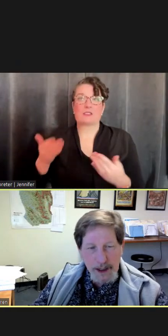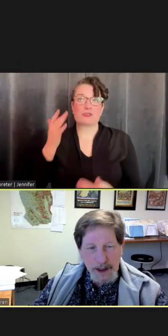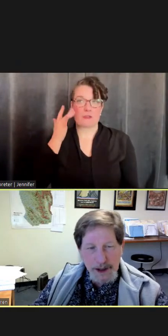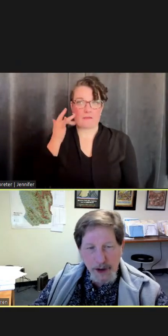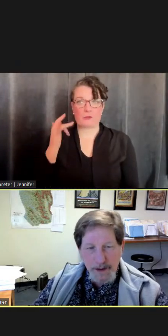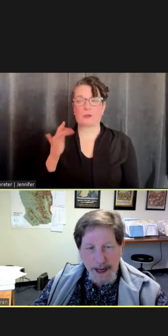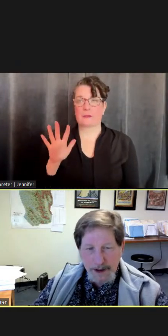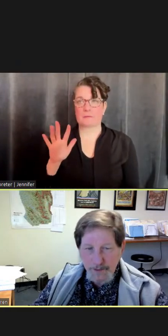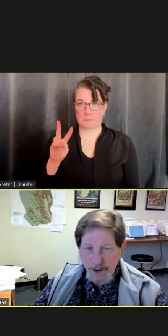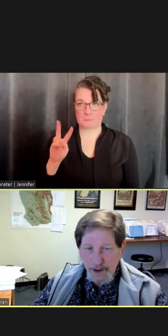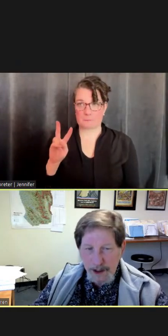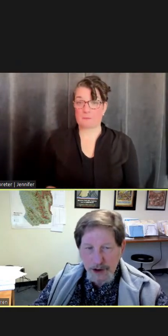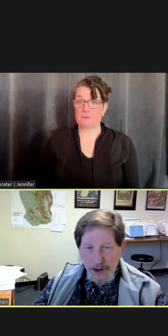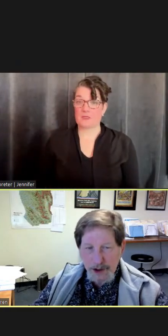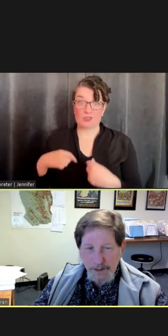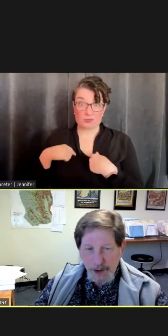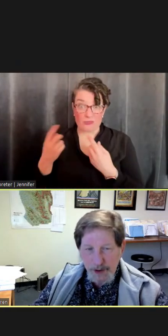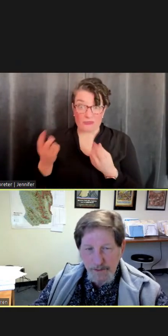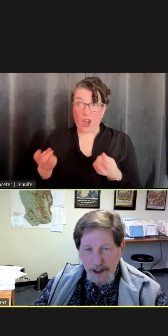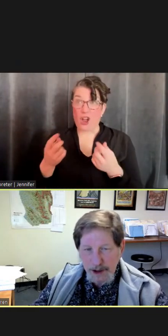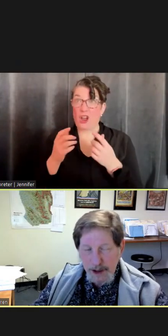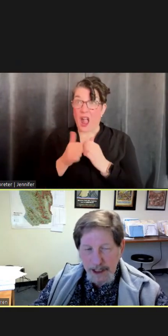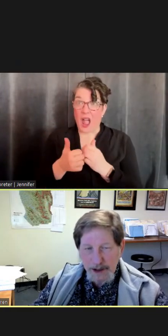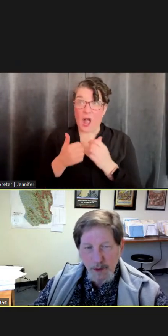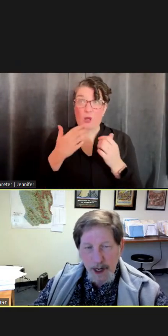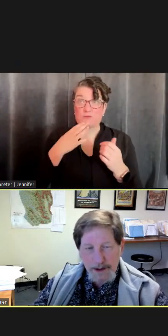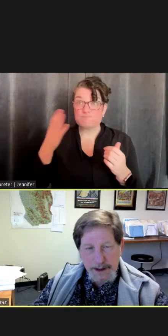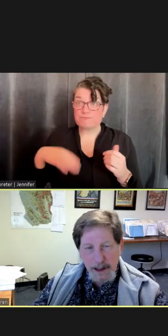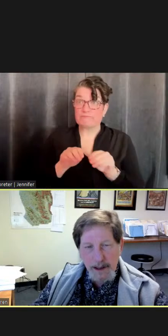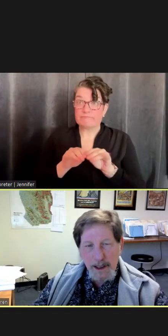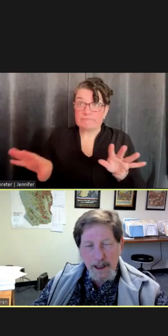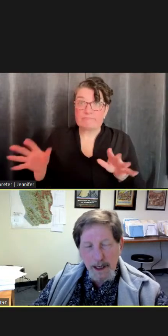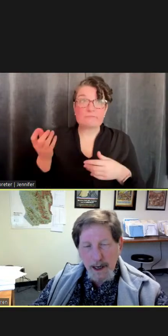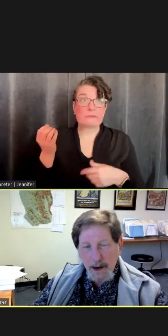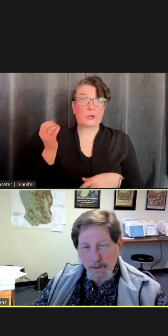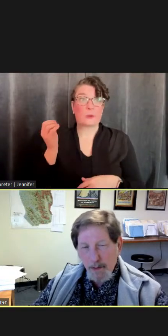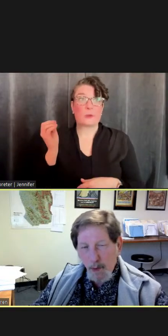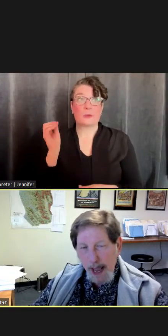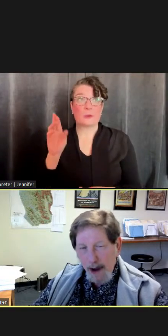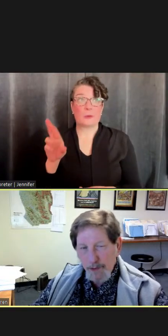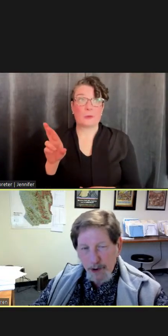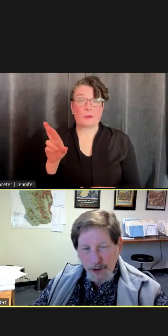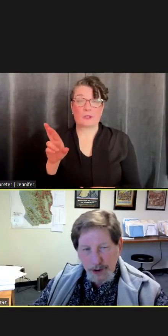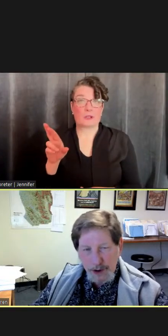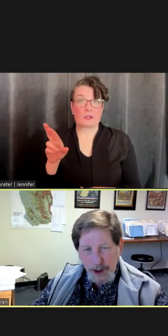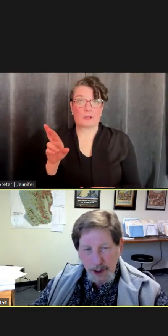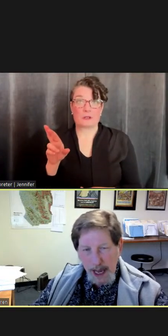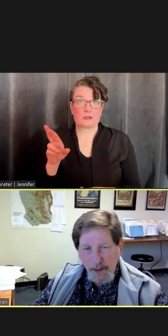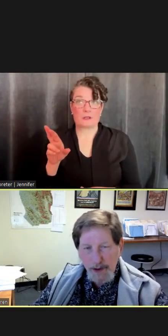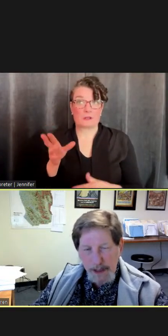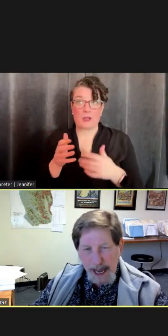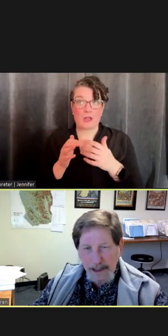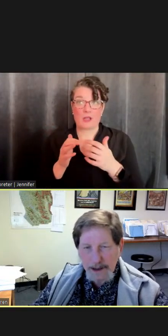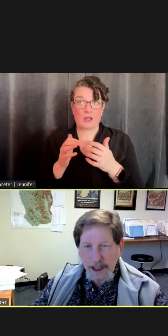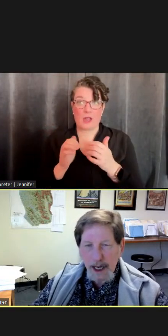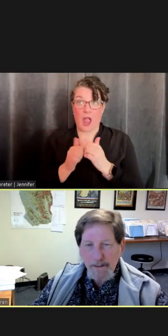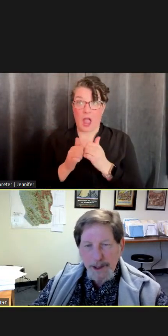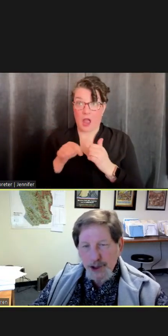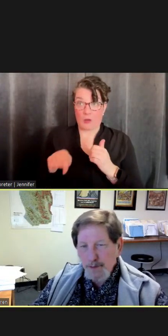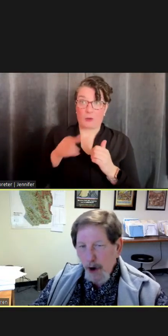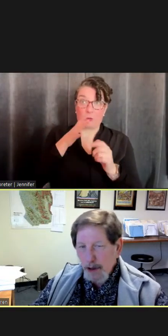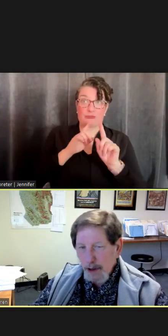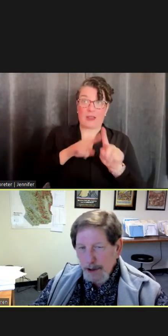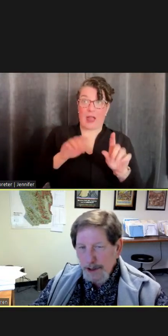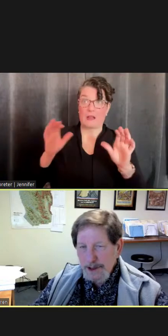far, little is known about its virulence or its immune evasion. It takes a while to tell how it reacts.